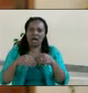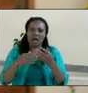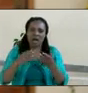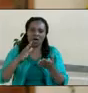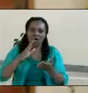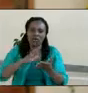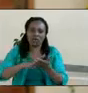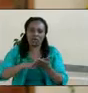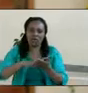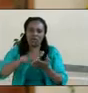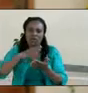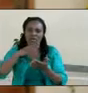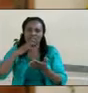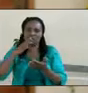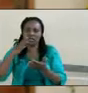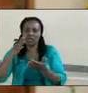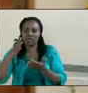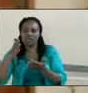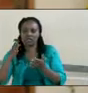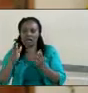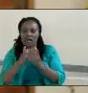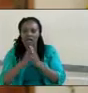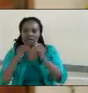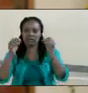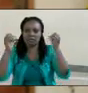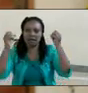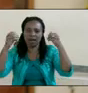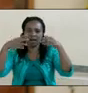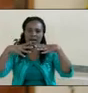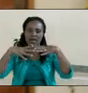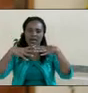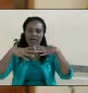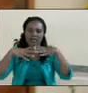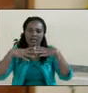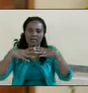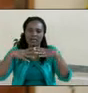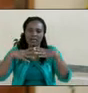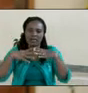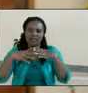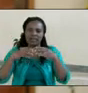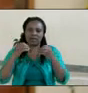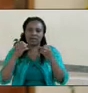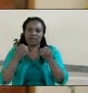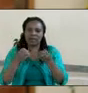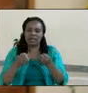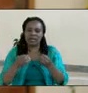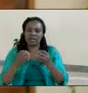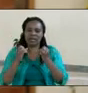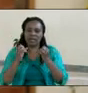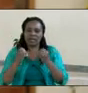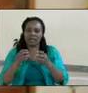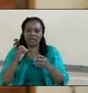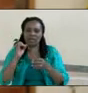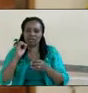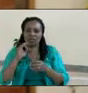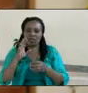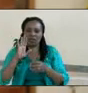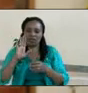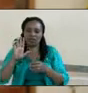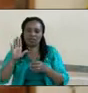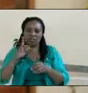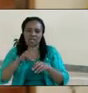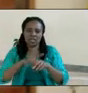glorious and bright than glows in any earthly sky.